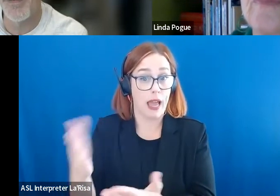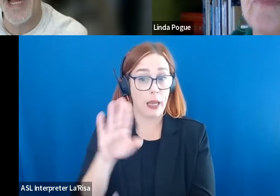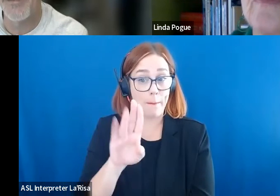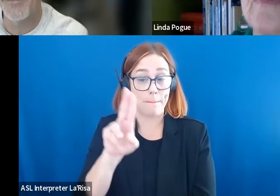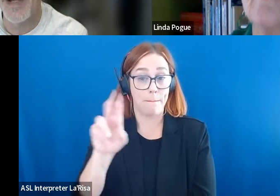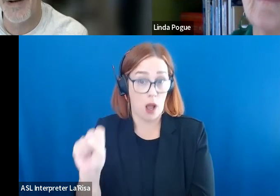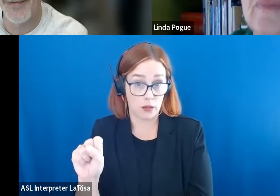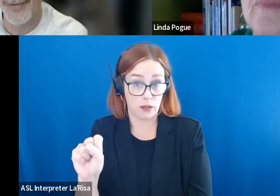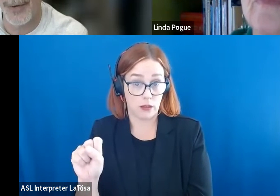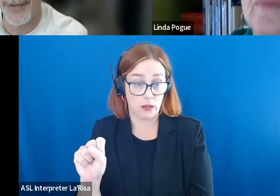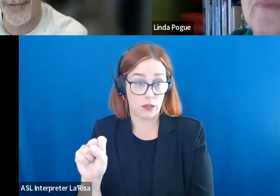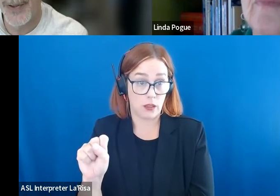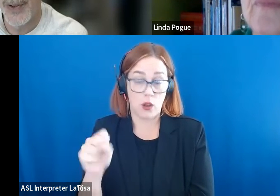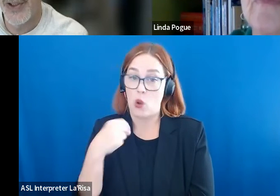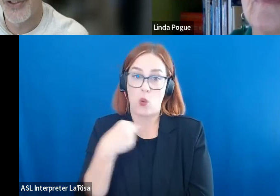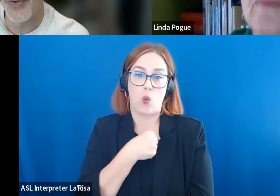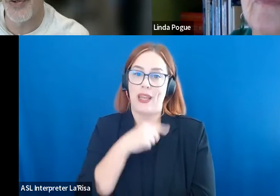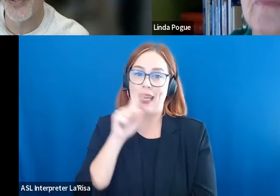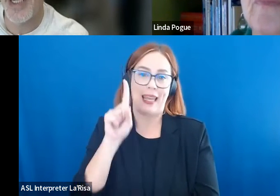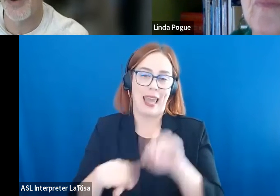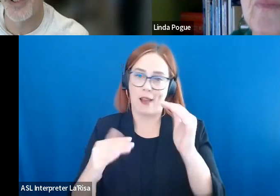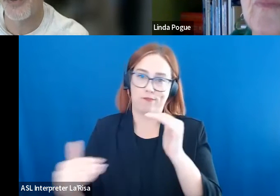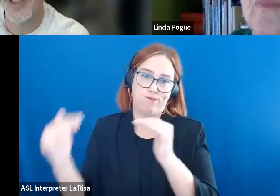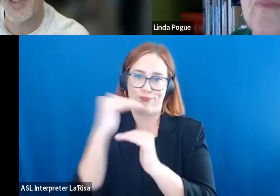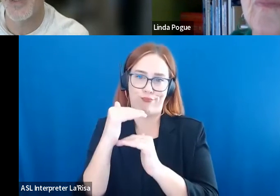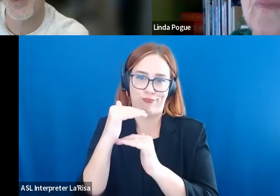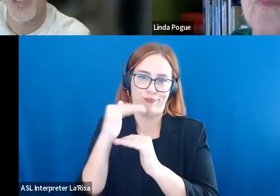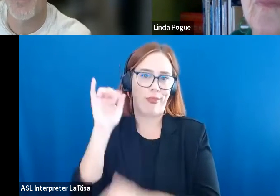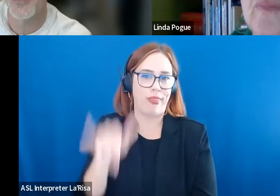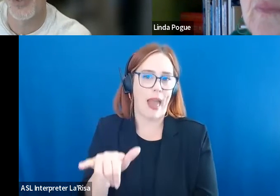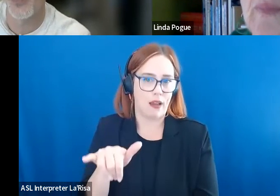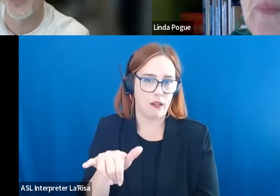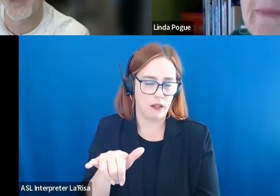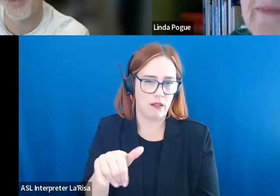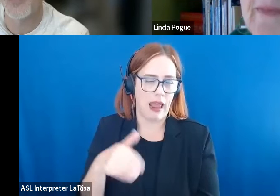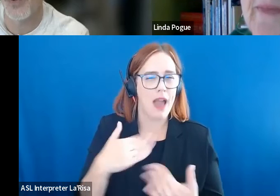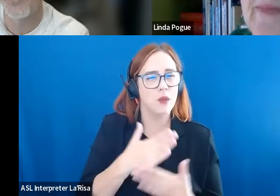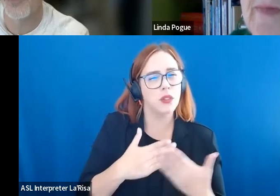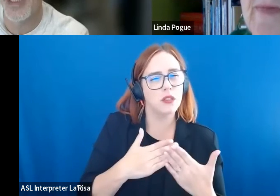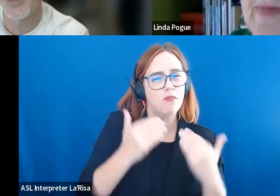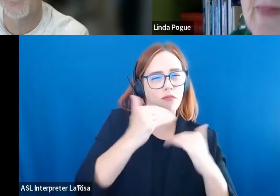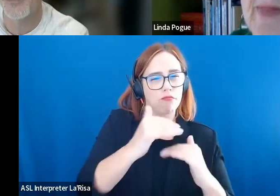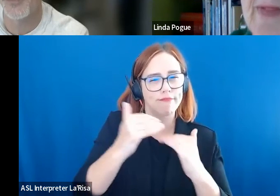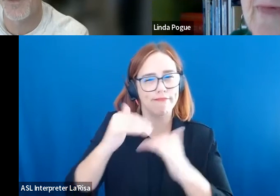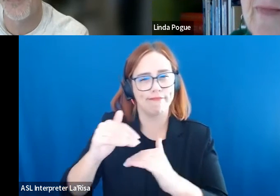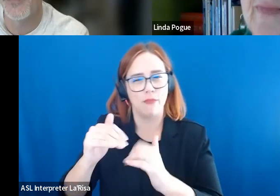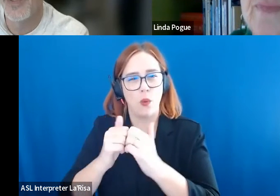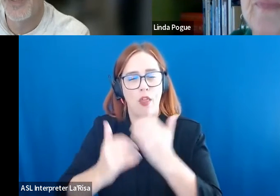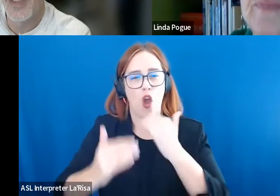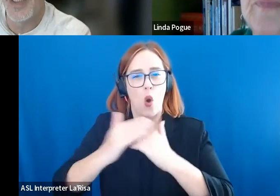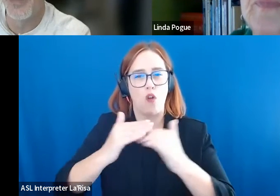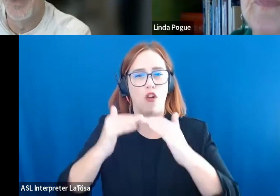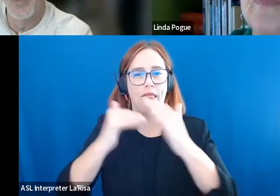overlap that service. So there's kind of restrictions that we have to deal with when it comes to overlapping federal